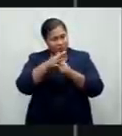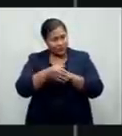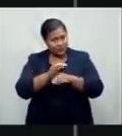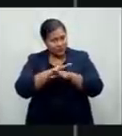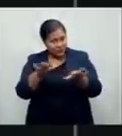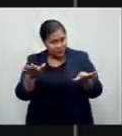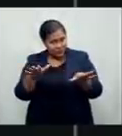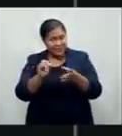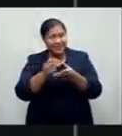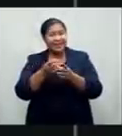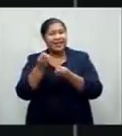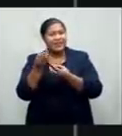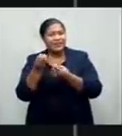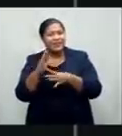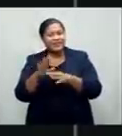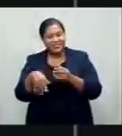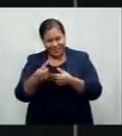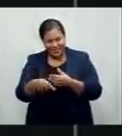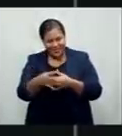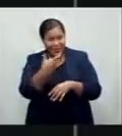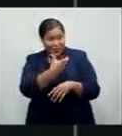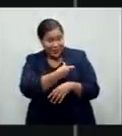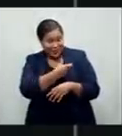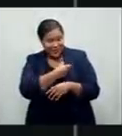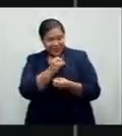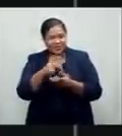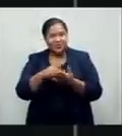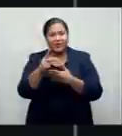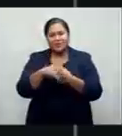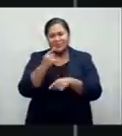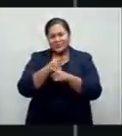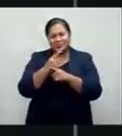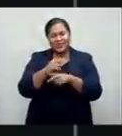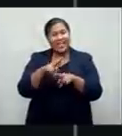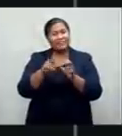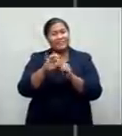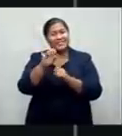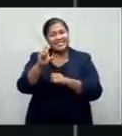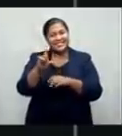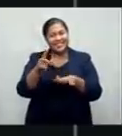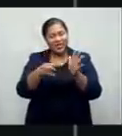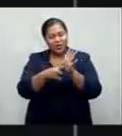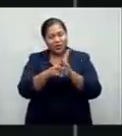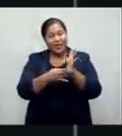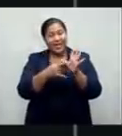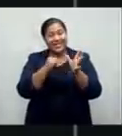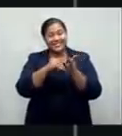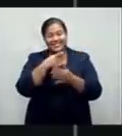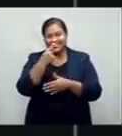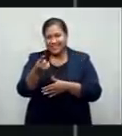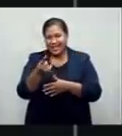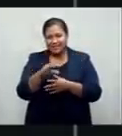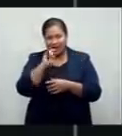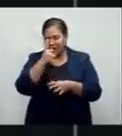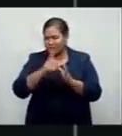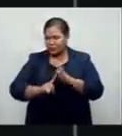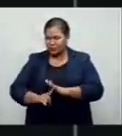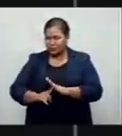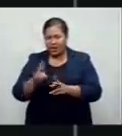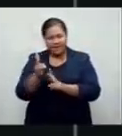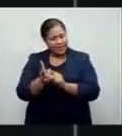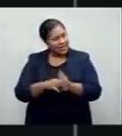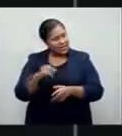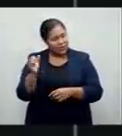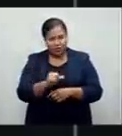the ongoing vaccination program. Speaking to FBC News, Tomasin Ravikula says they are not letting their guard down and the villagers are